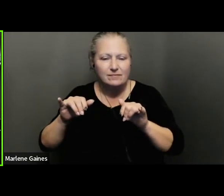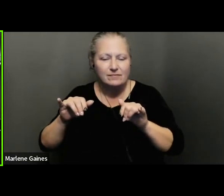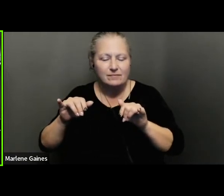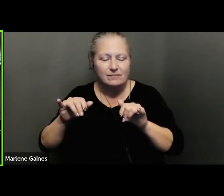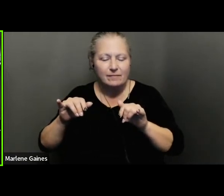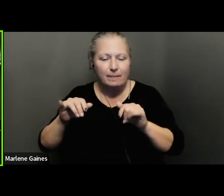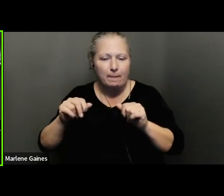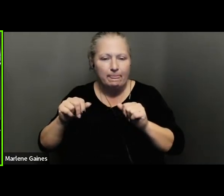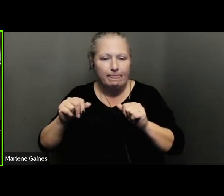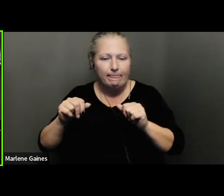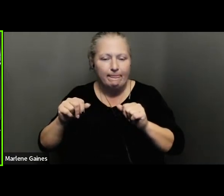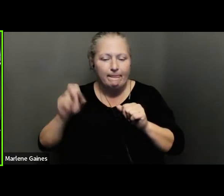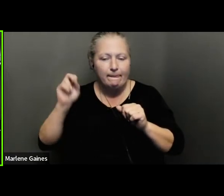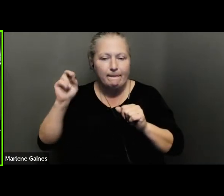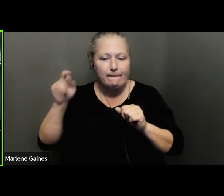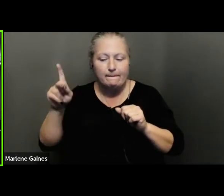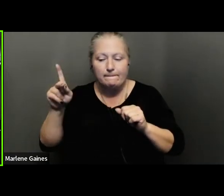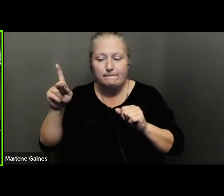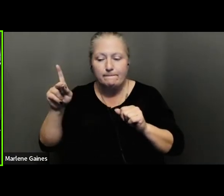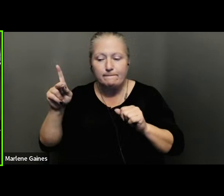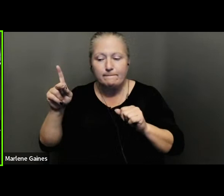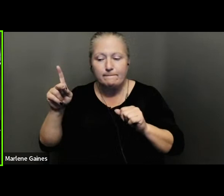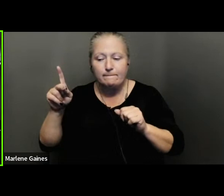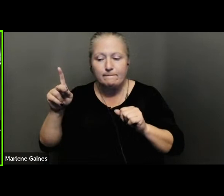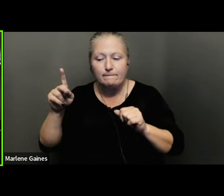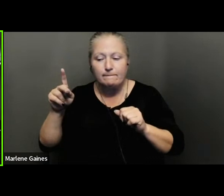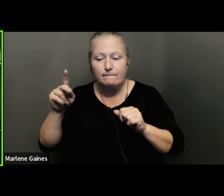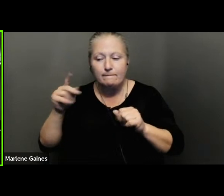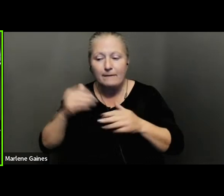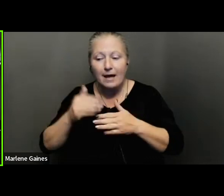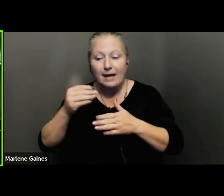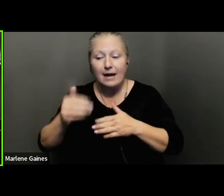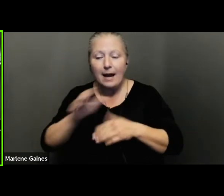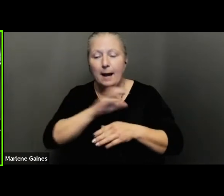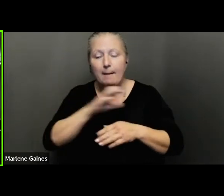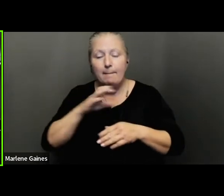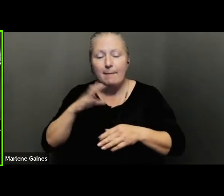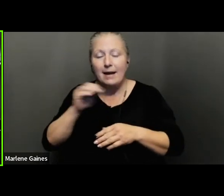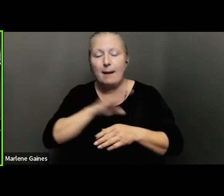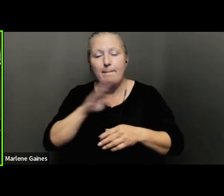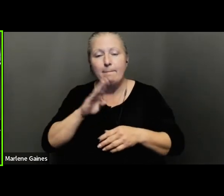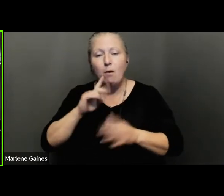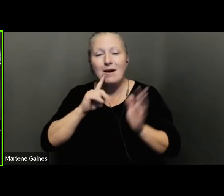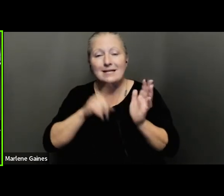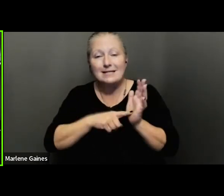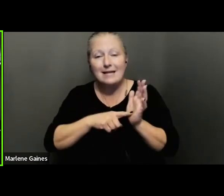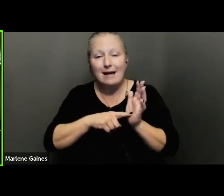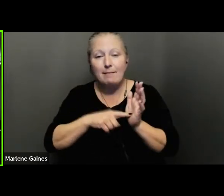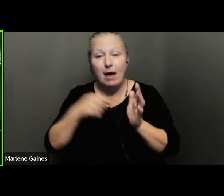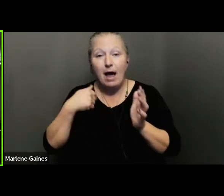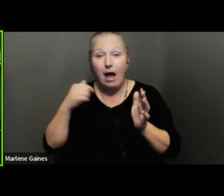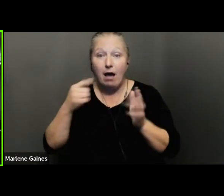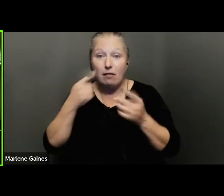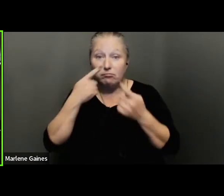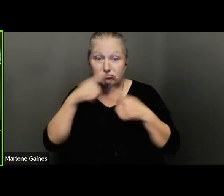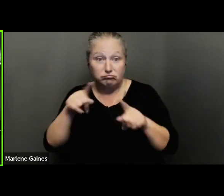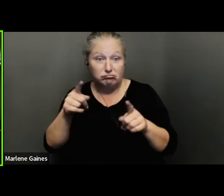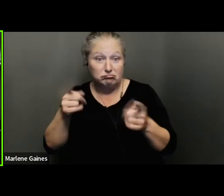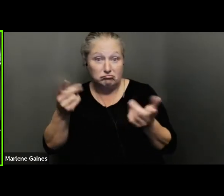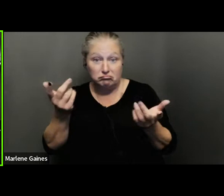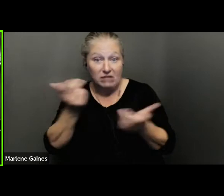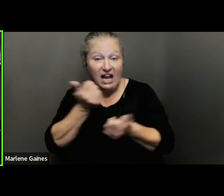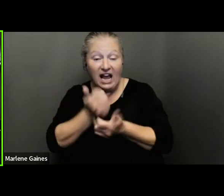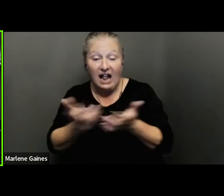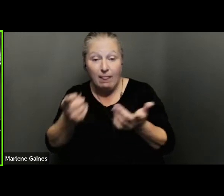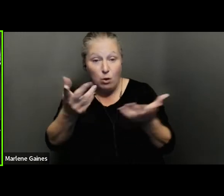Okay. So the next one is our committee and board assignments. You all have So I am open to entertaining, whatever you